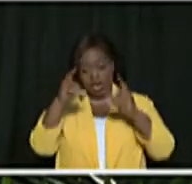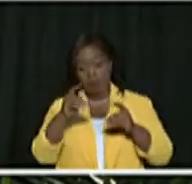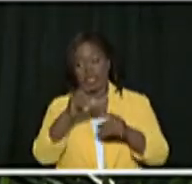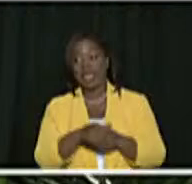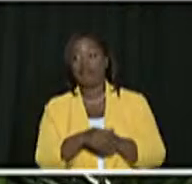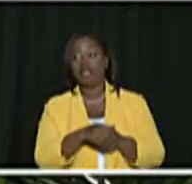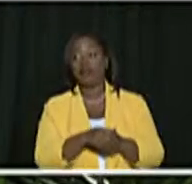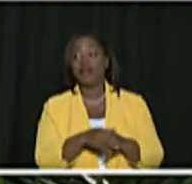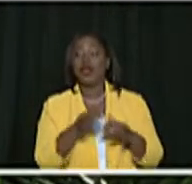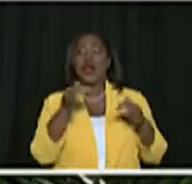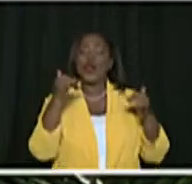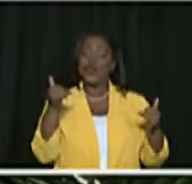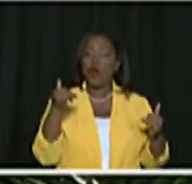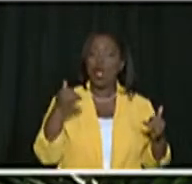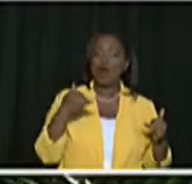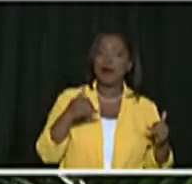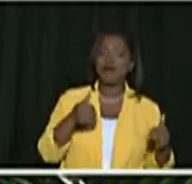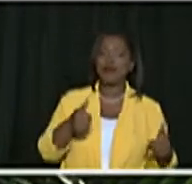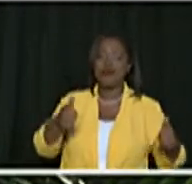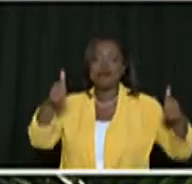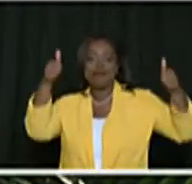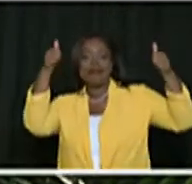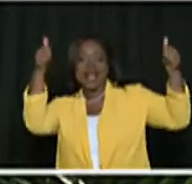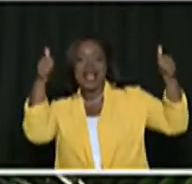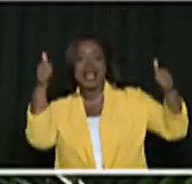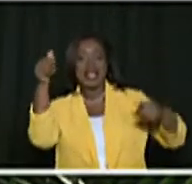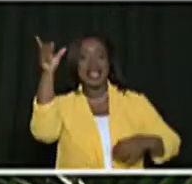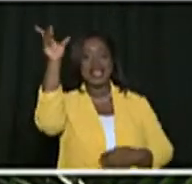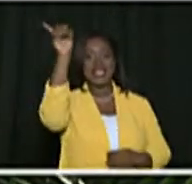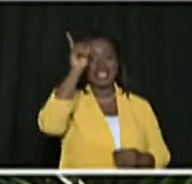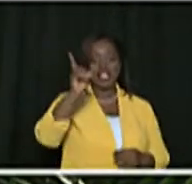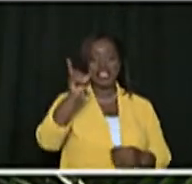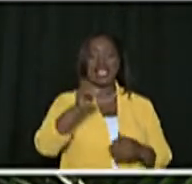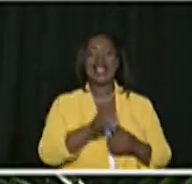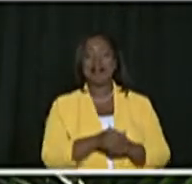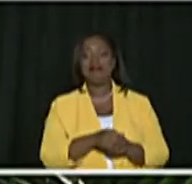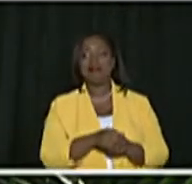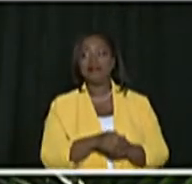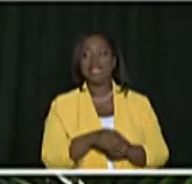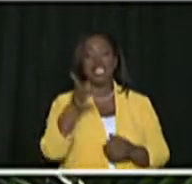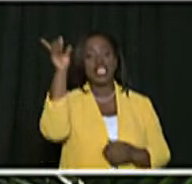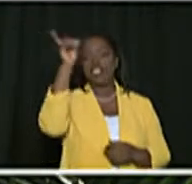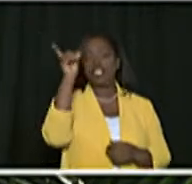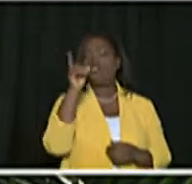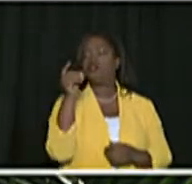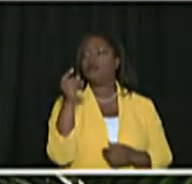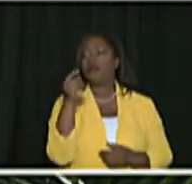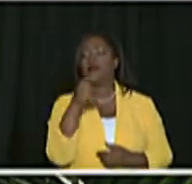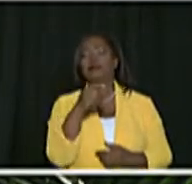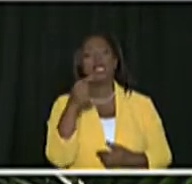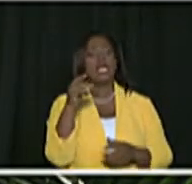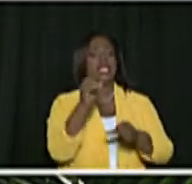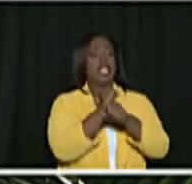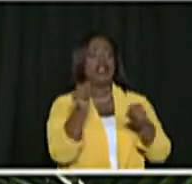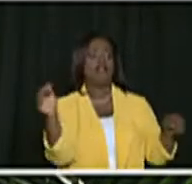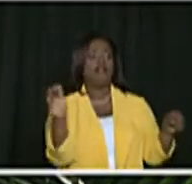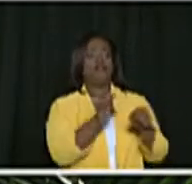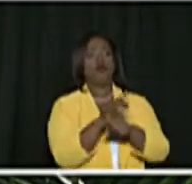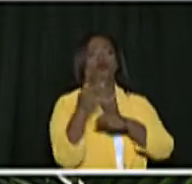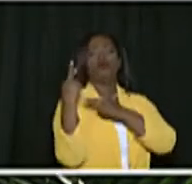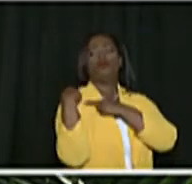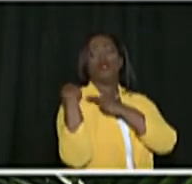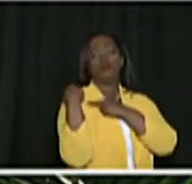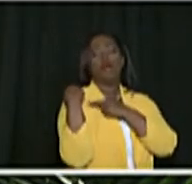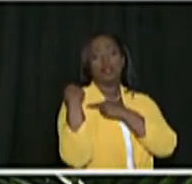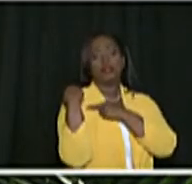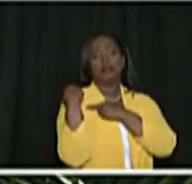big up Digicel. For more than 15 years, Digicel has proven that they take corporate social responsibility very, very seriously.